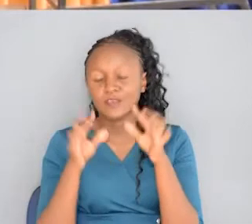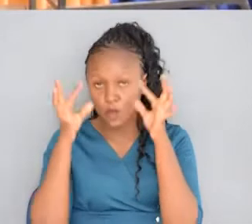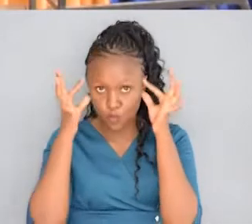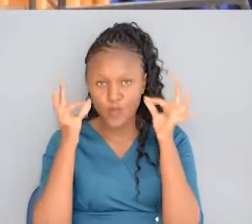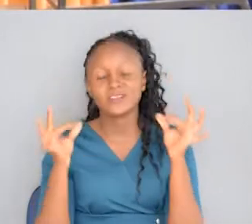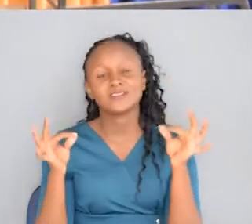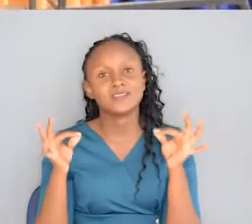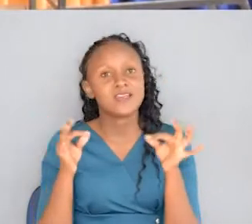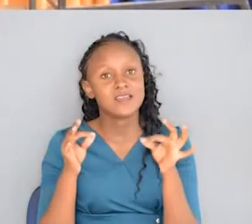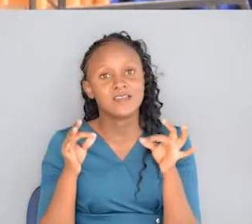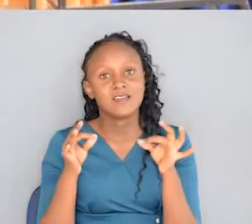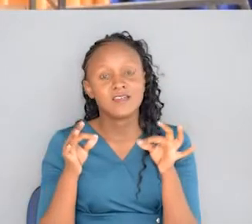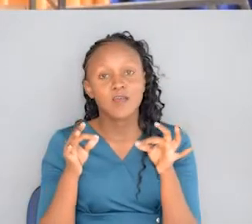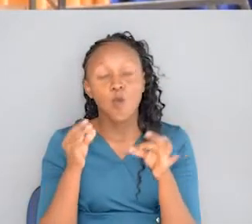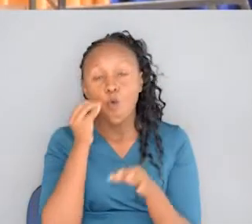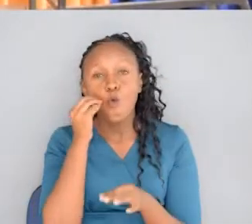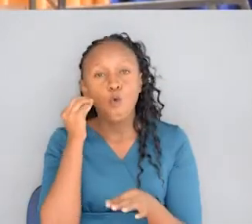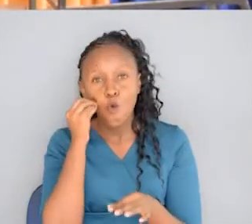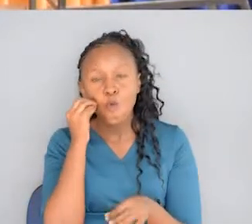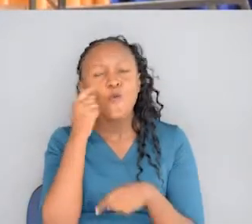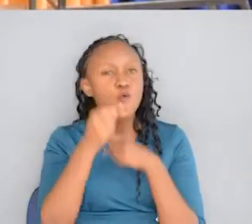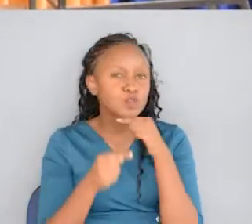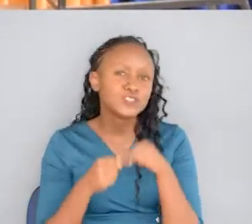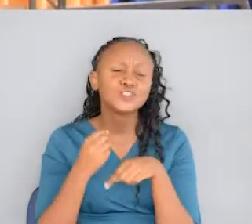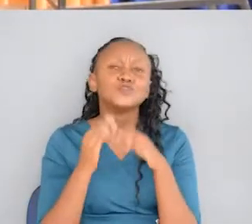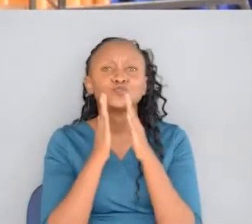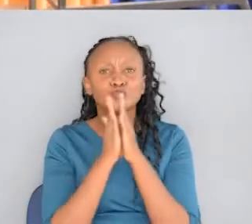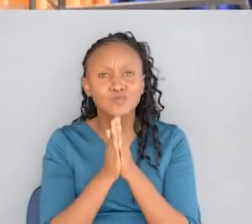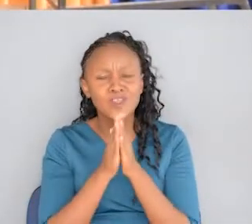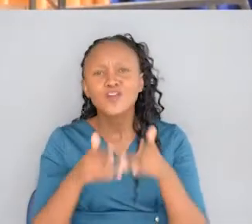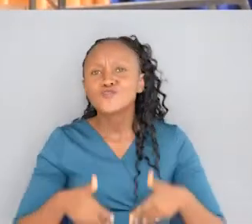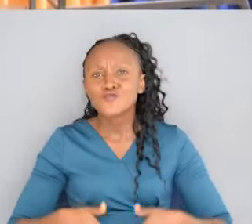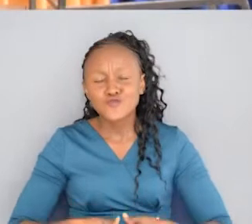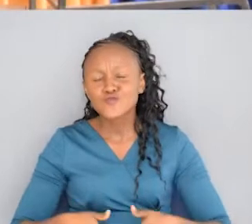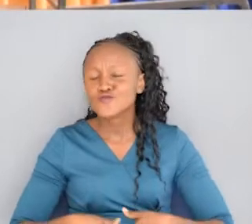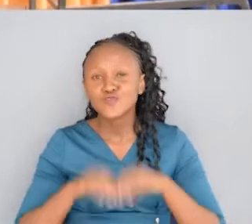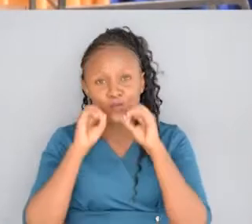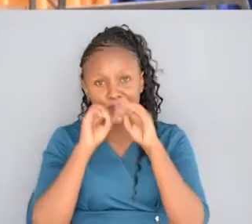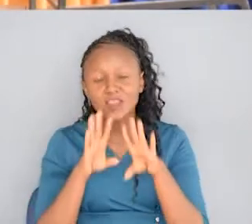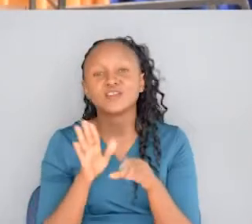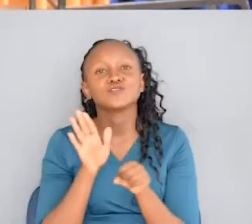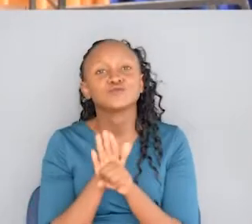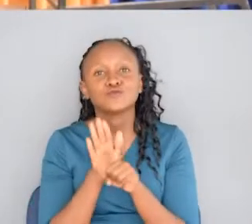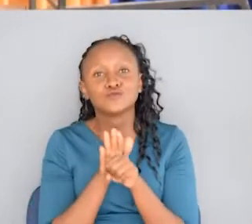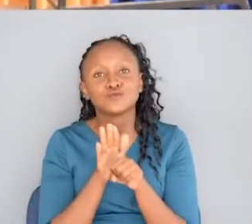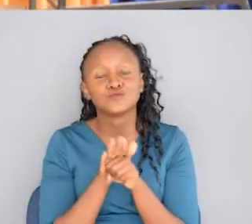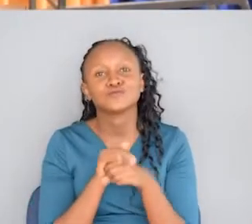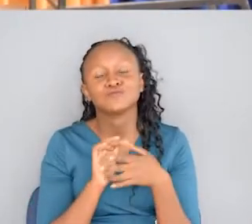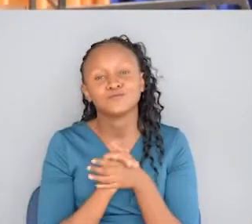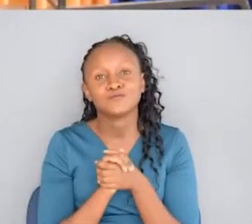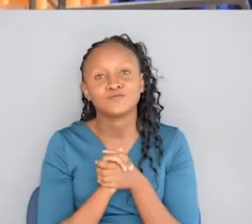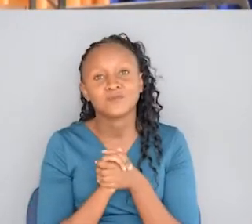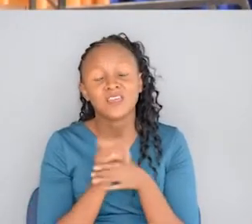hey, tuziombe. Eh? Youths, nonakana tunabarikiwa. Tunabarikiwa sana. And now it's time